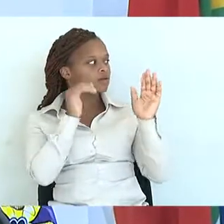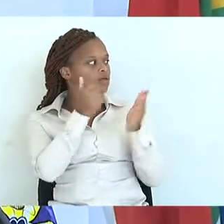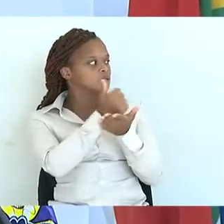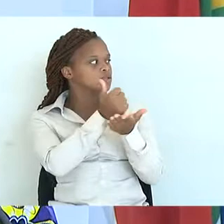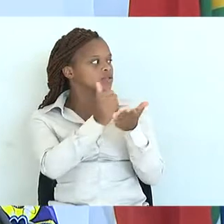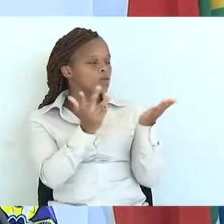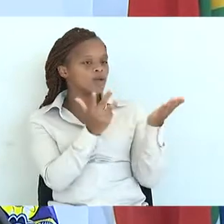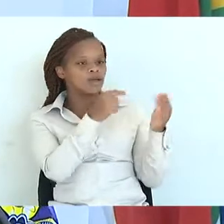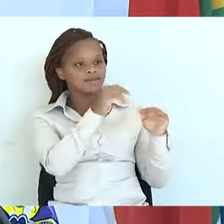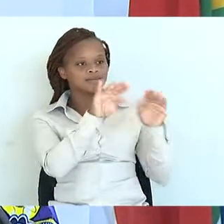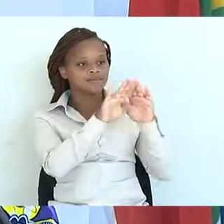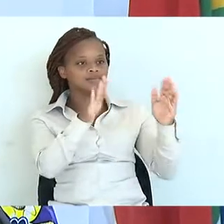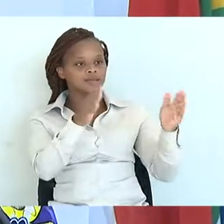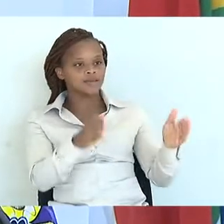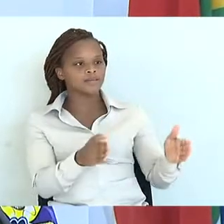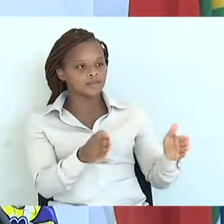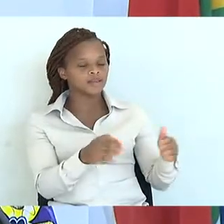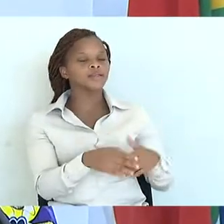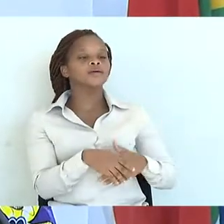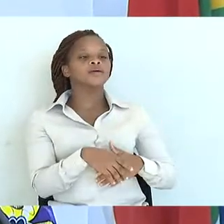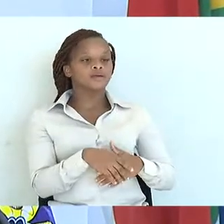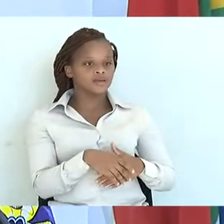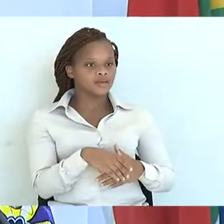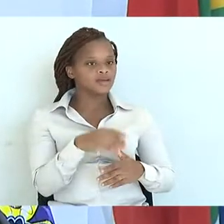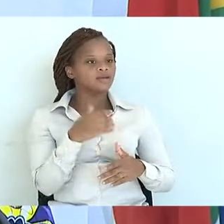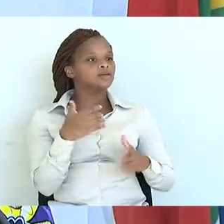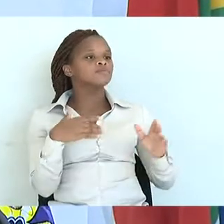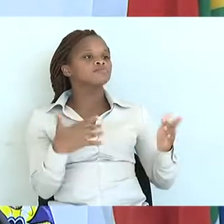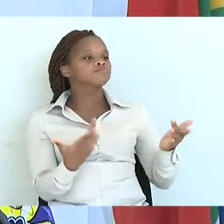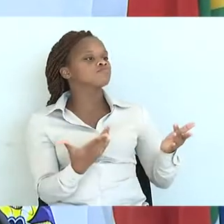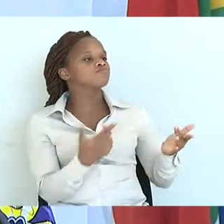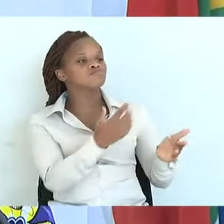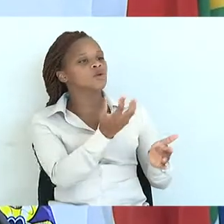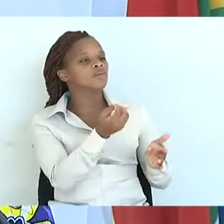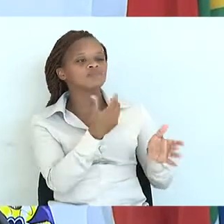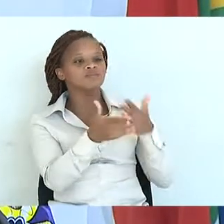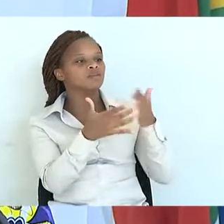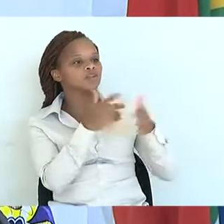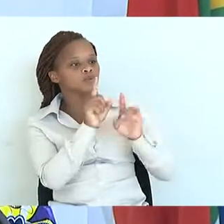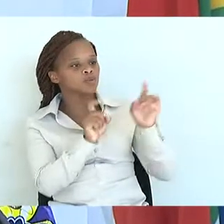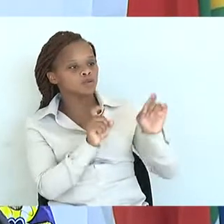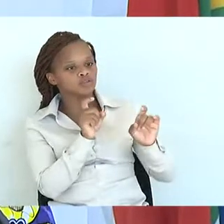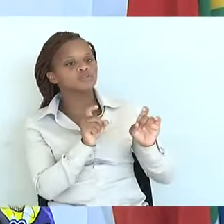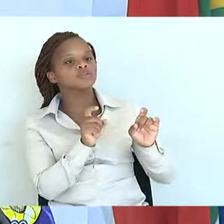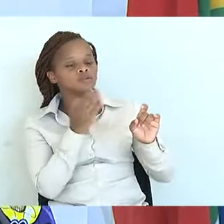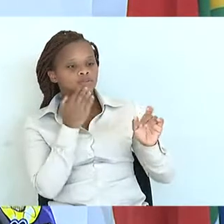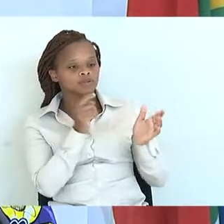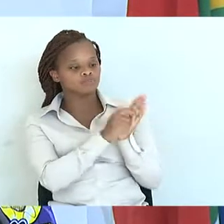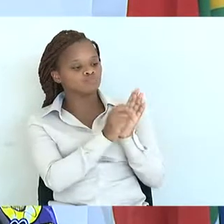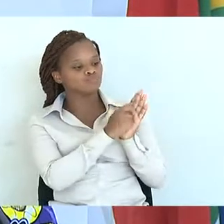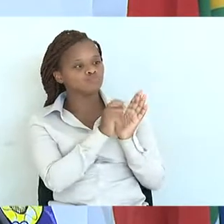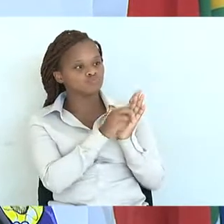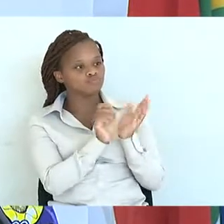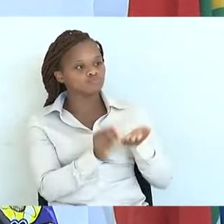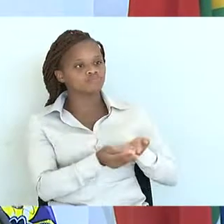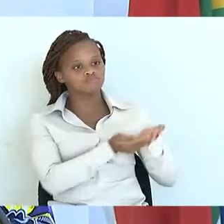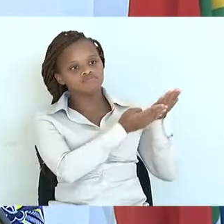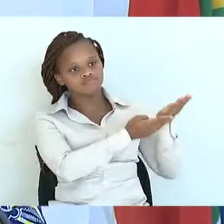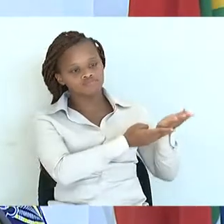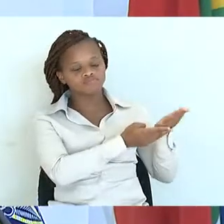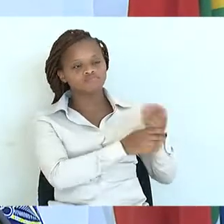table. Uma kukhona imibuzo sicela niyibhale phansi nihambise kubo lapha